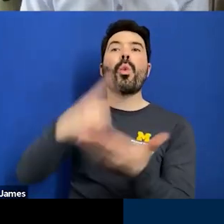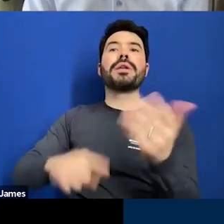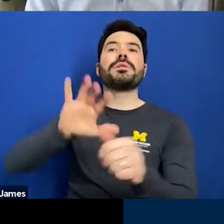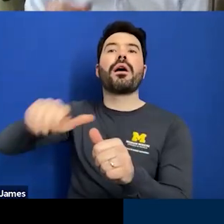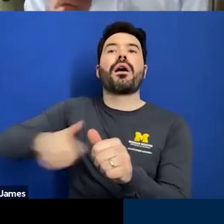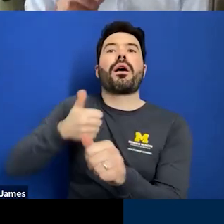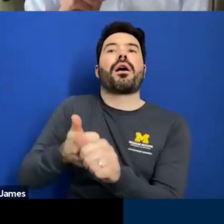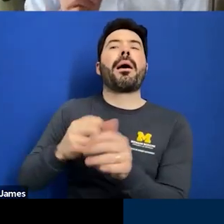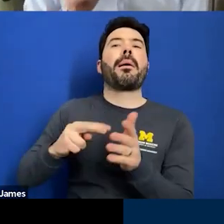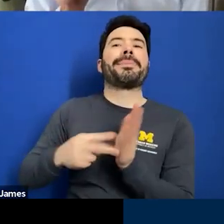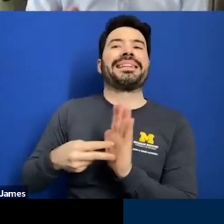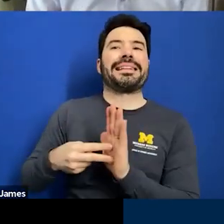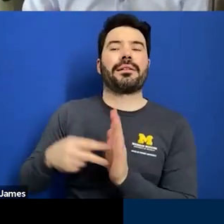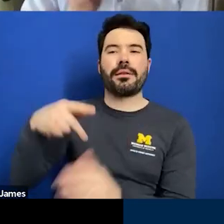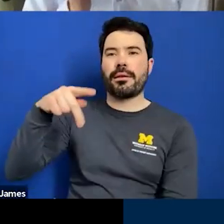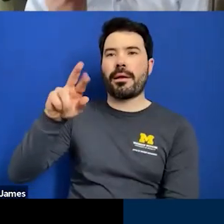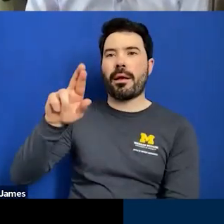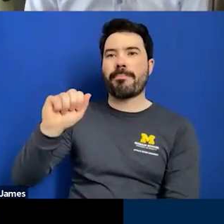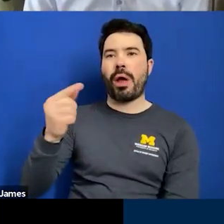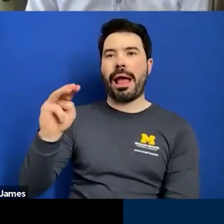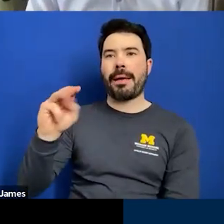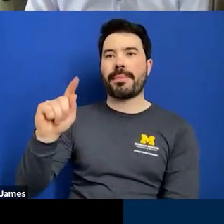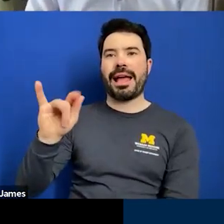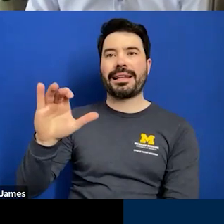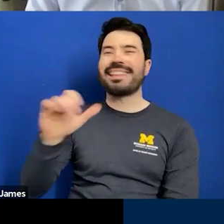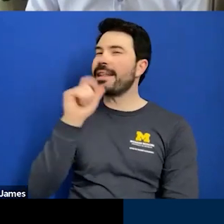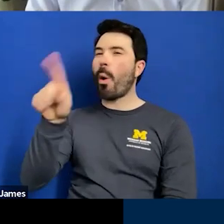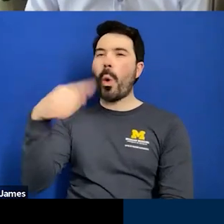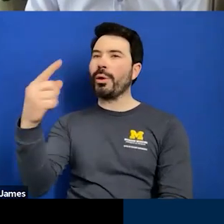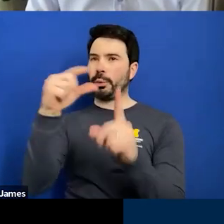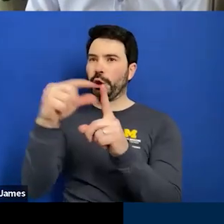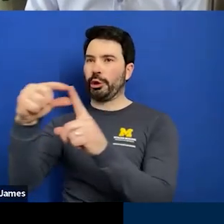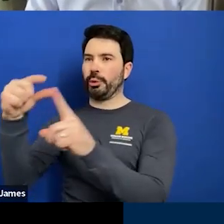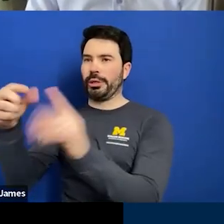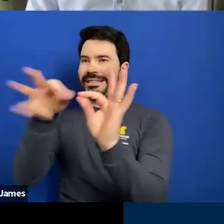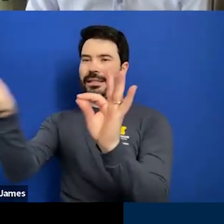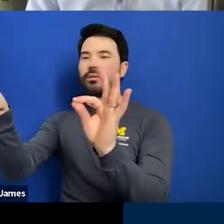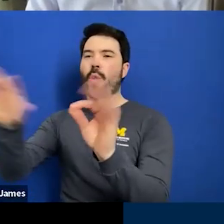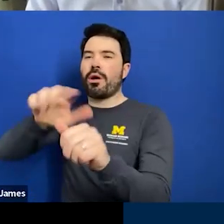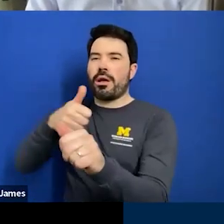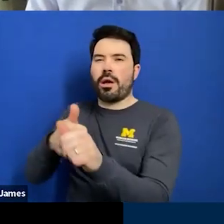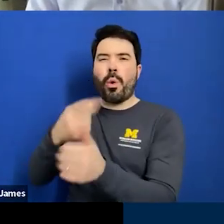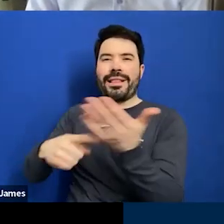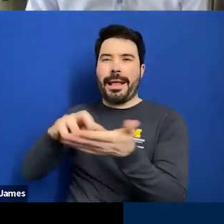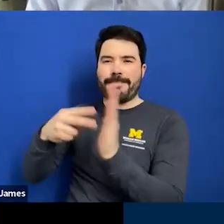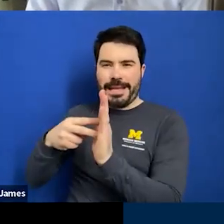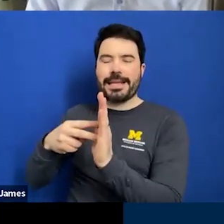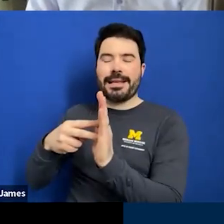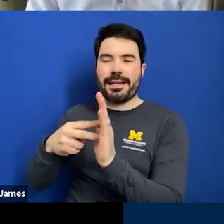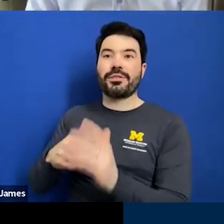stated. This is pragmatics, what's implied. And we use a ton of other speech cues as well, like